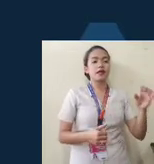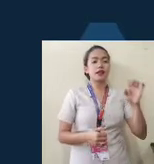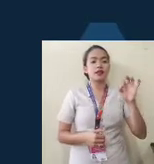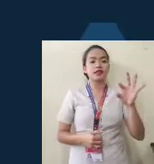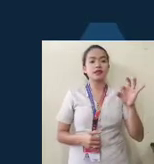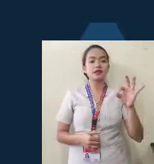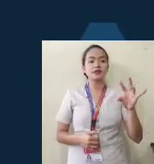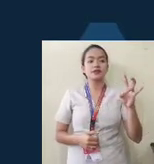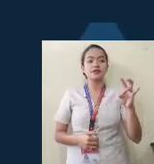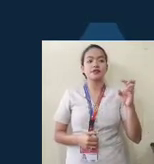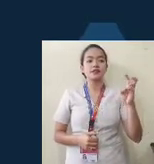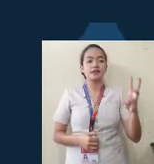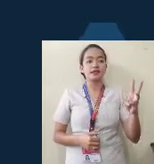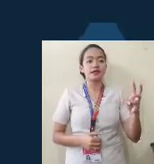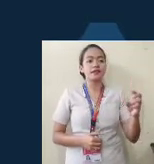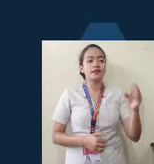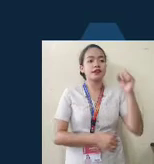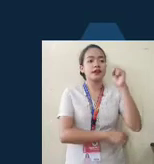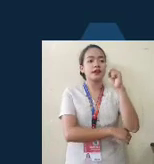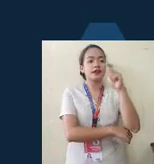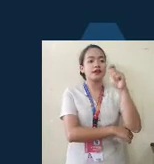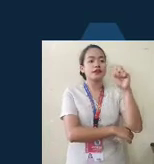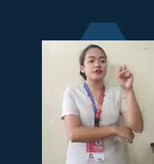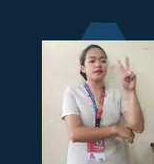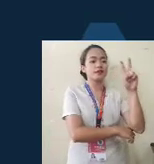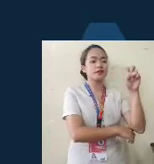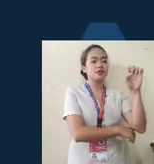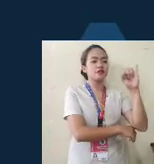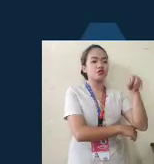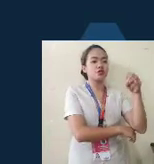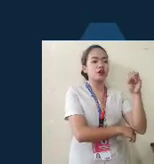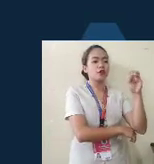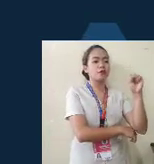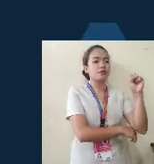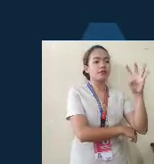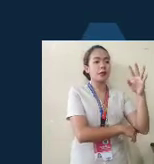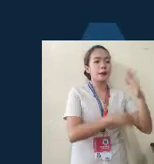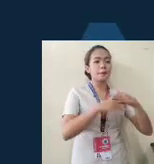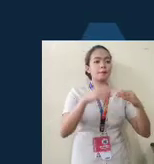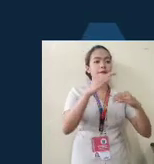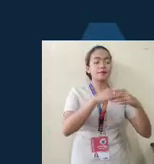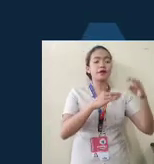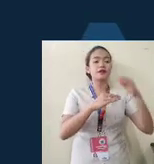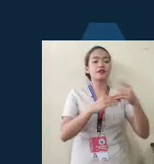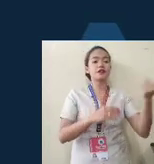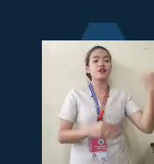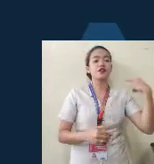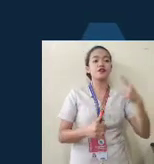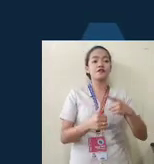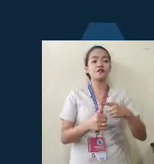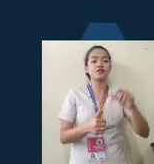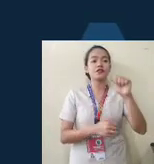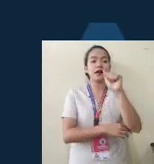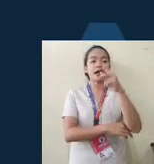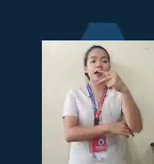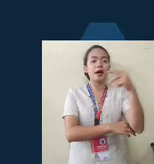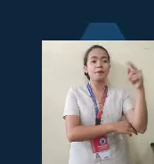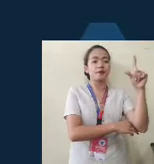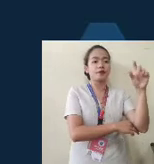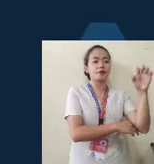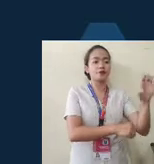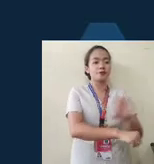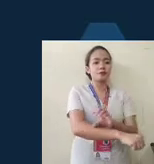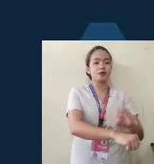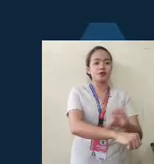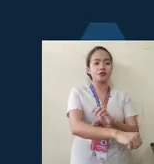the first Apple computer. Then, in 1981, IBM introduced its